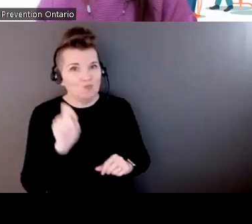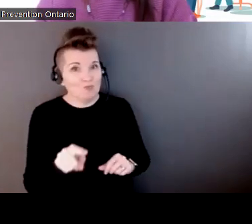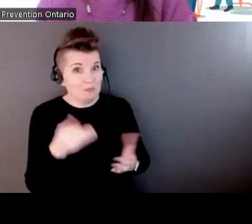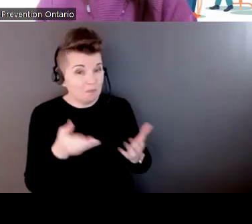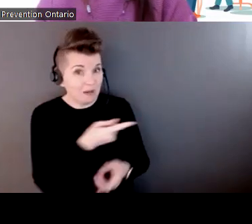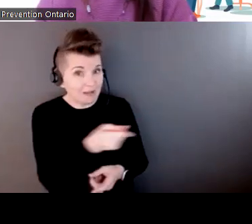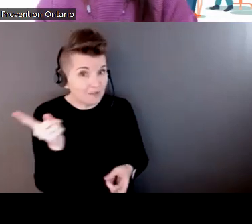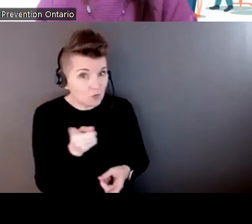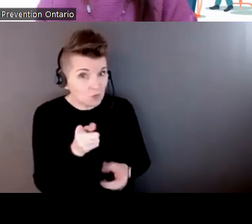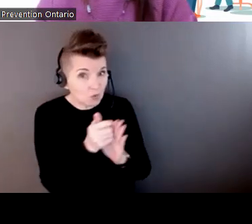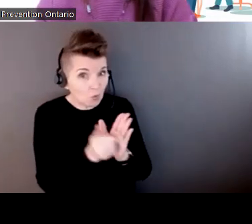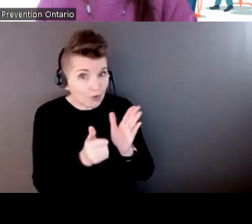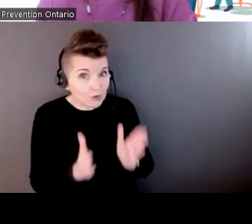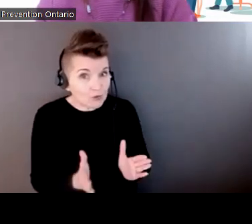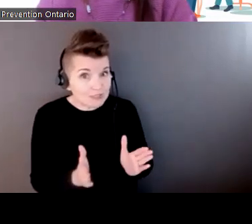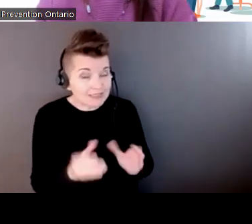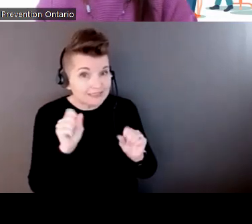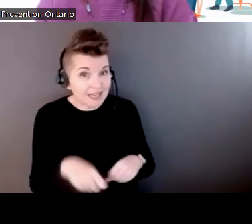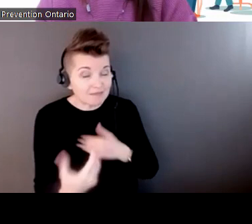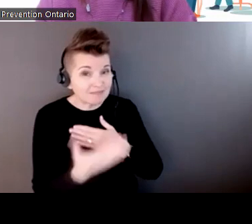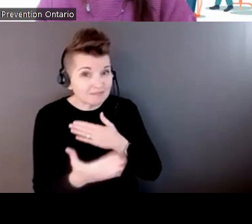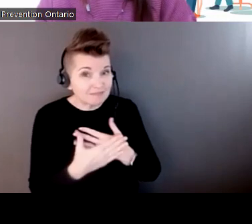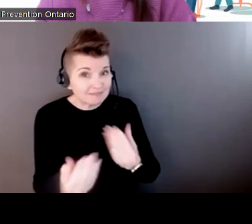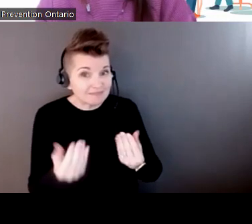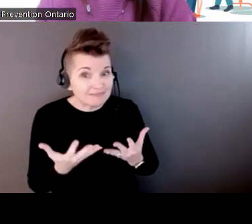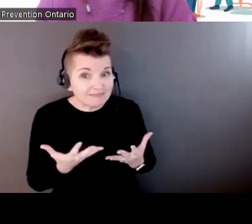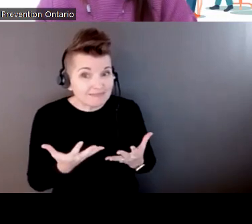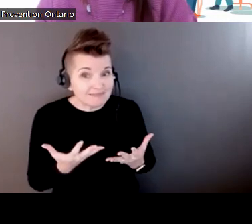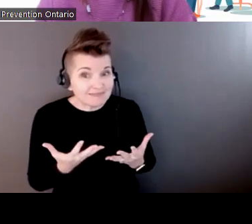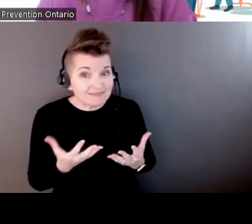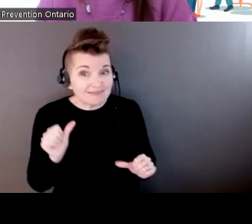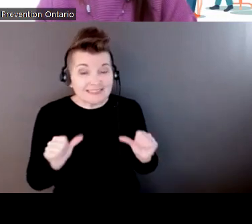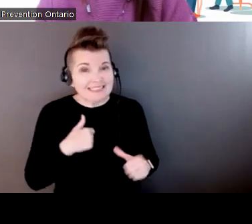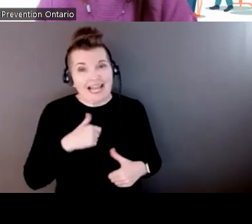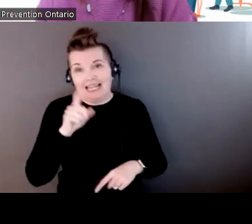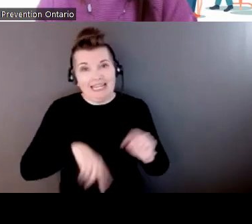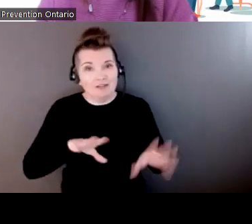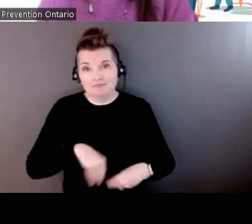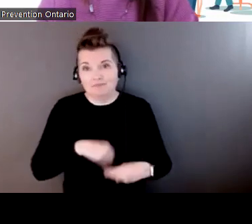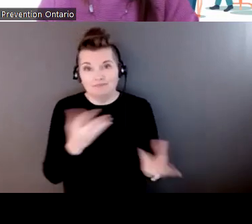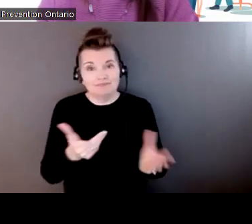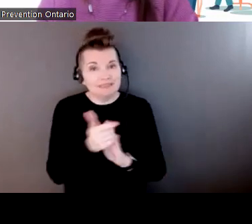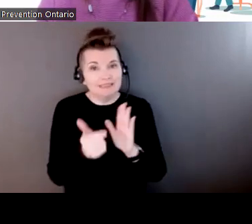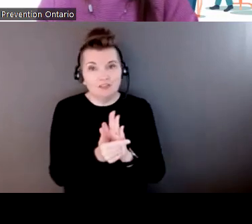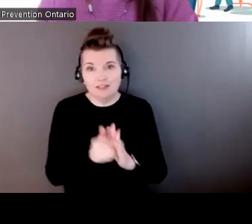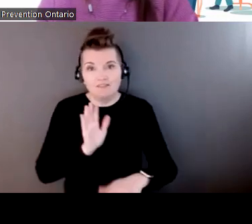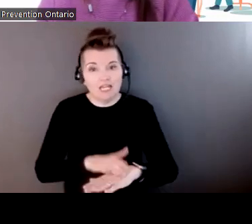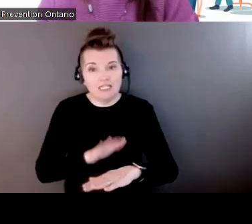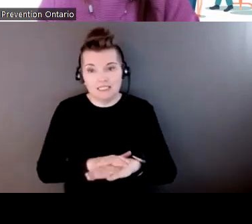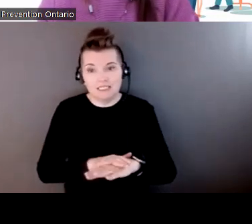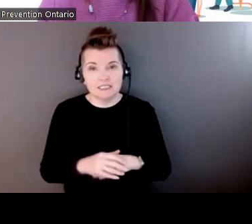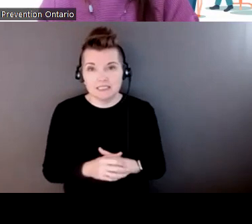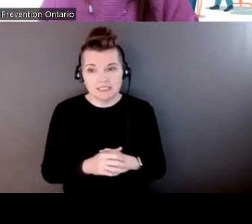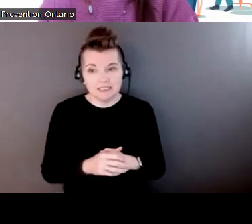are participating right now that maybe in the chat can help with that, because I don't provide any legal advice. Right. Yeah, I think that's kind of depending